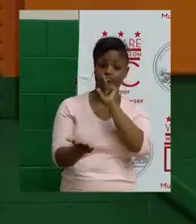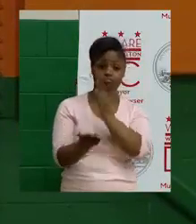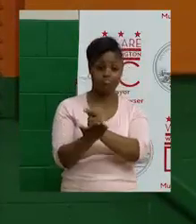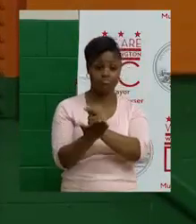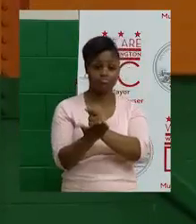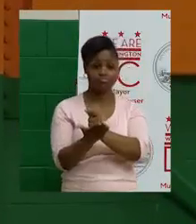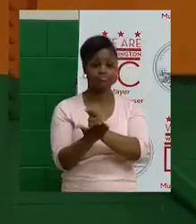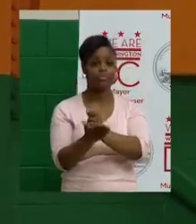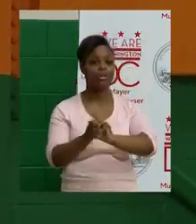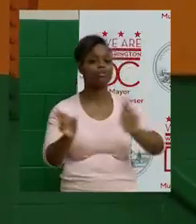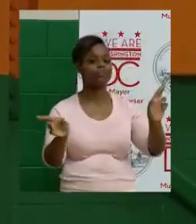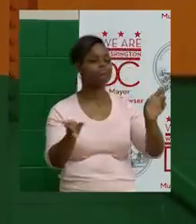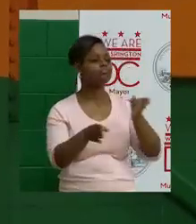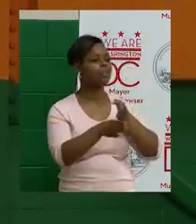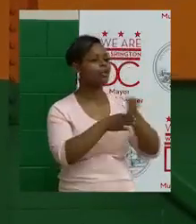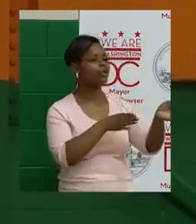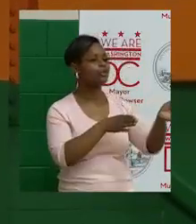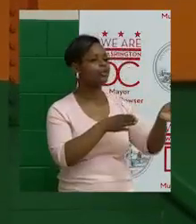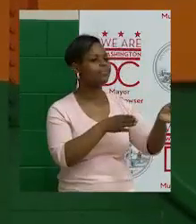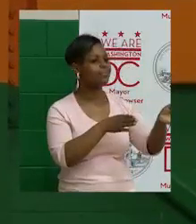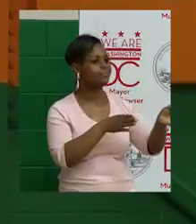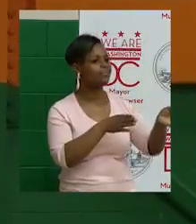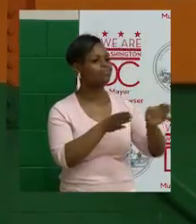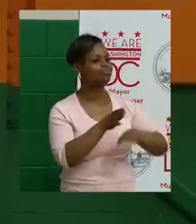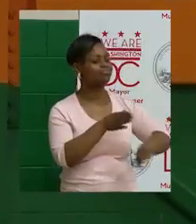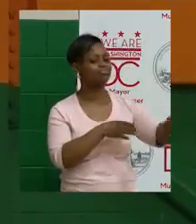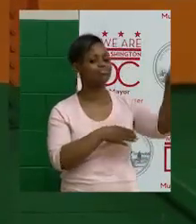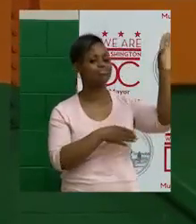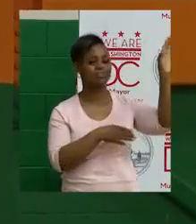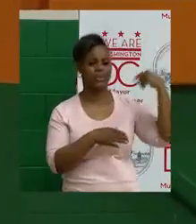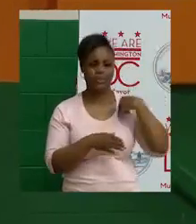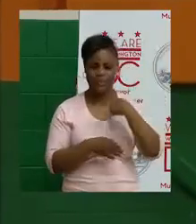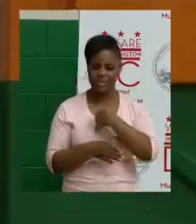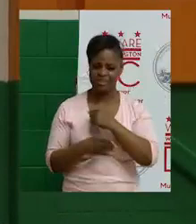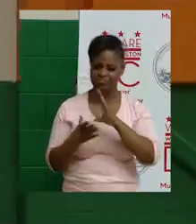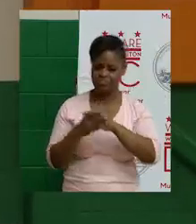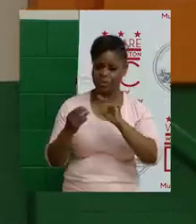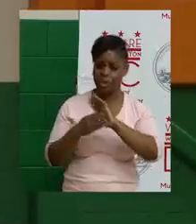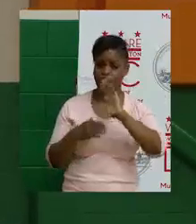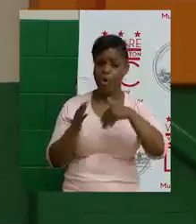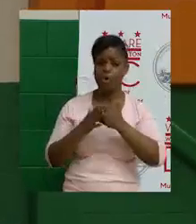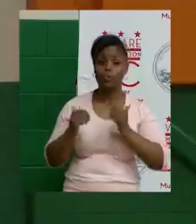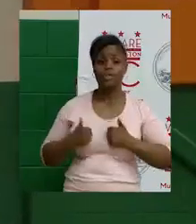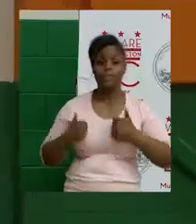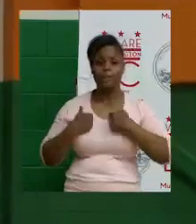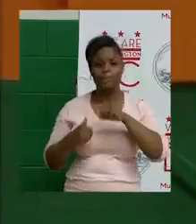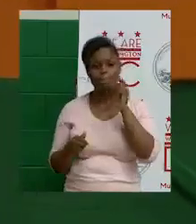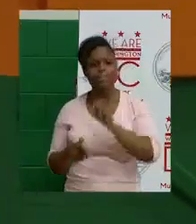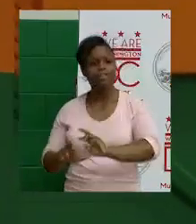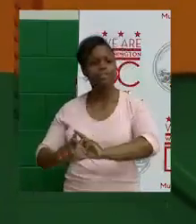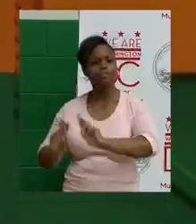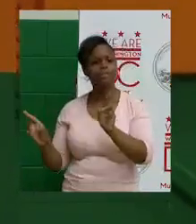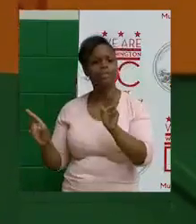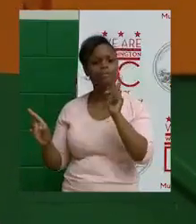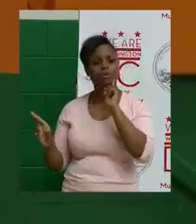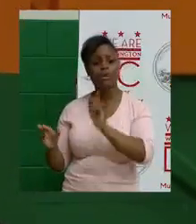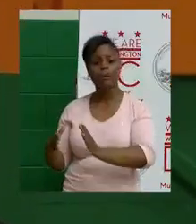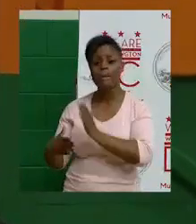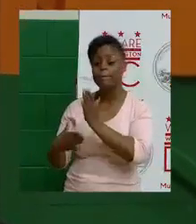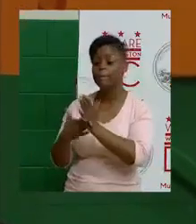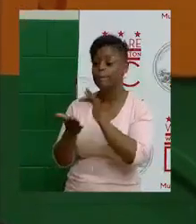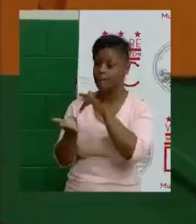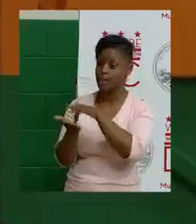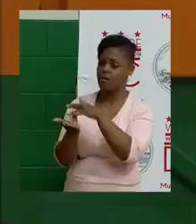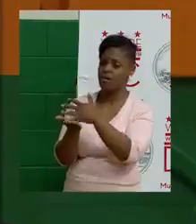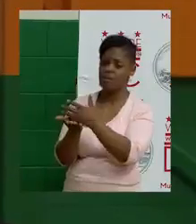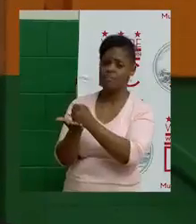career. We anchor on the idea that every resident of the District of Columbia needs to be ready for a middle-income career by middle age